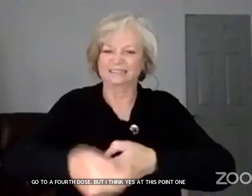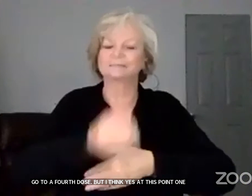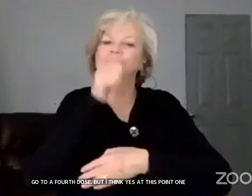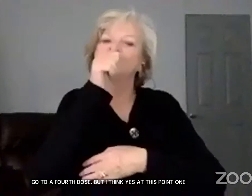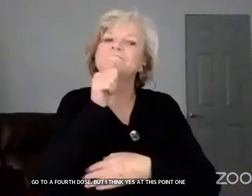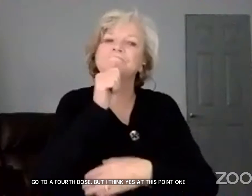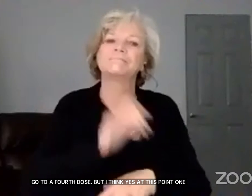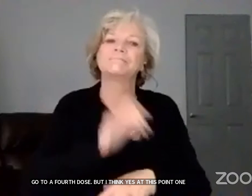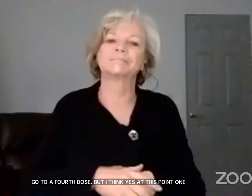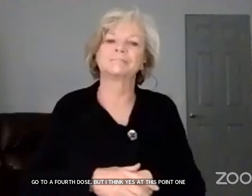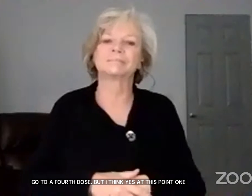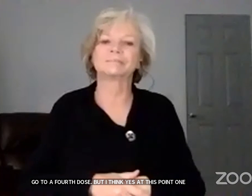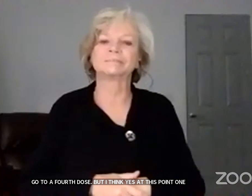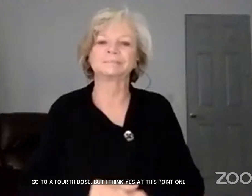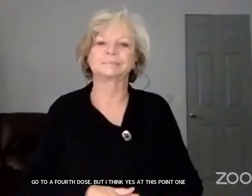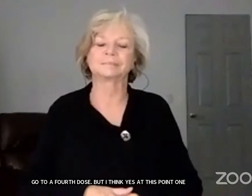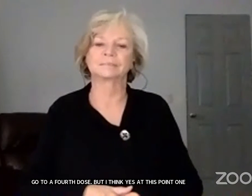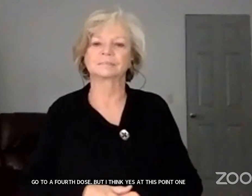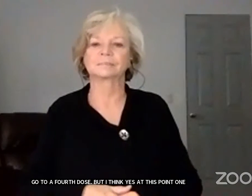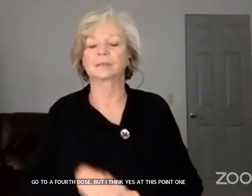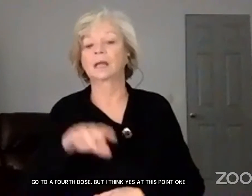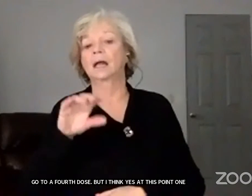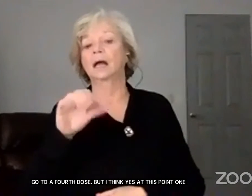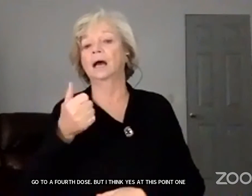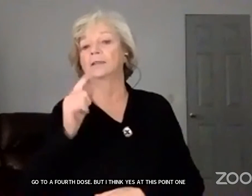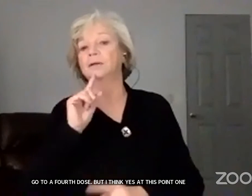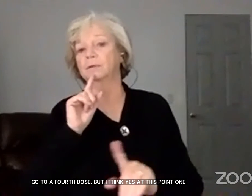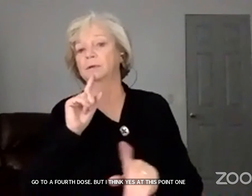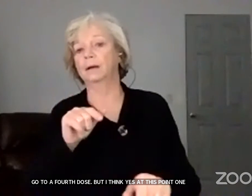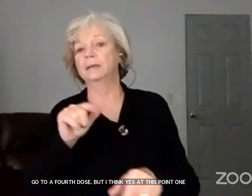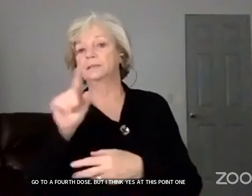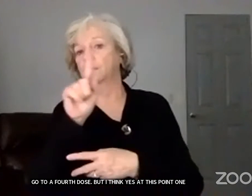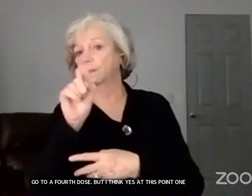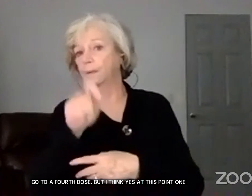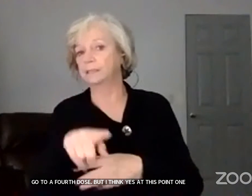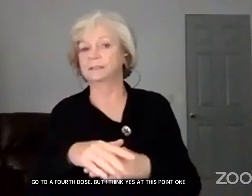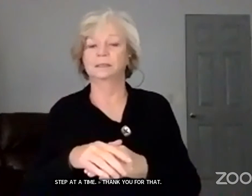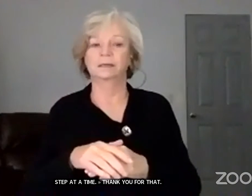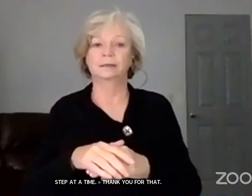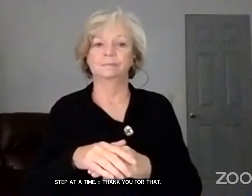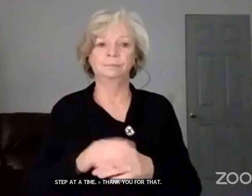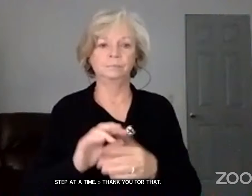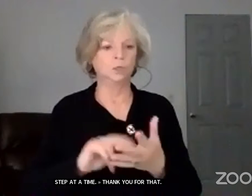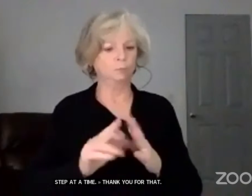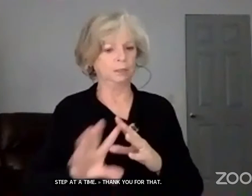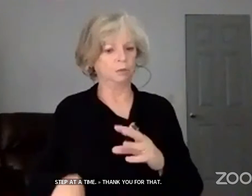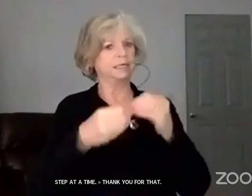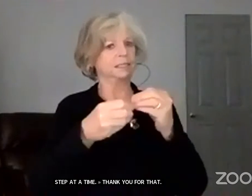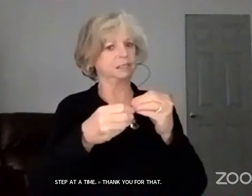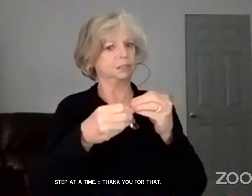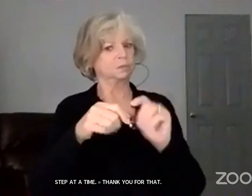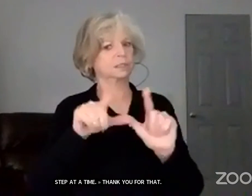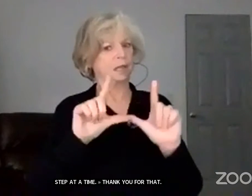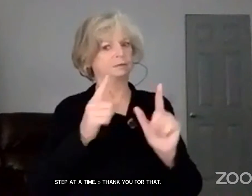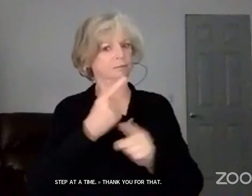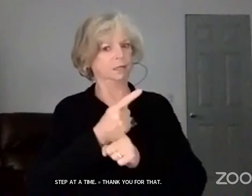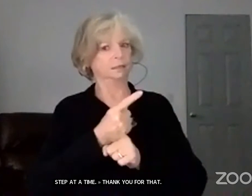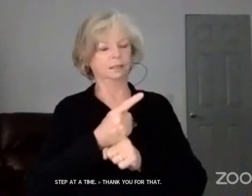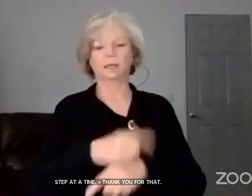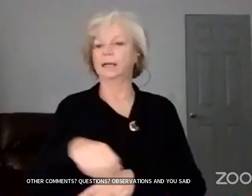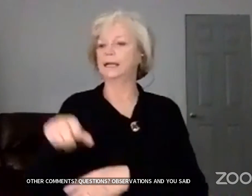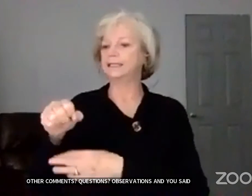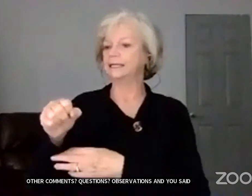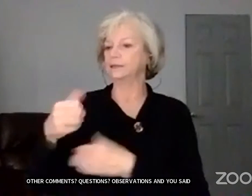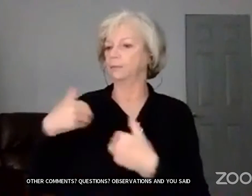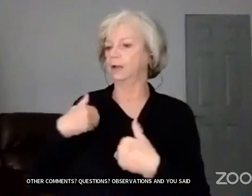that. Other comments, questions, observations, and then you said there are some additional slides on this. Yeah, we just had a couple